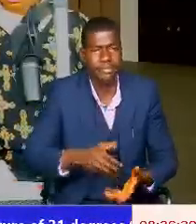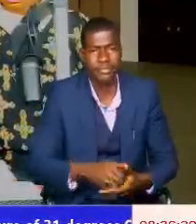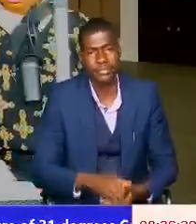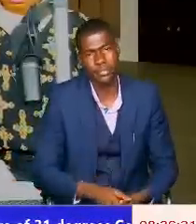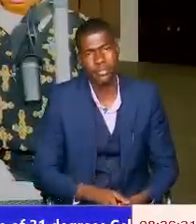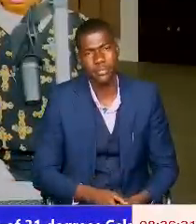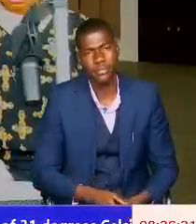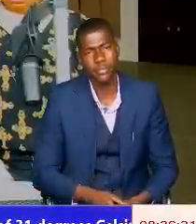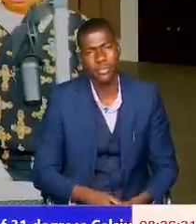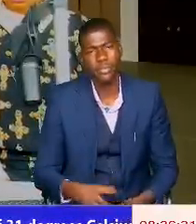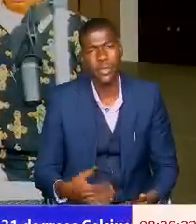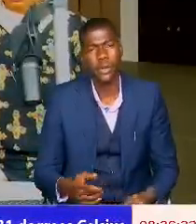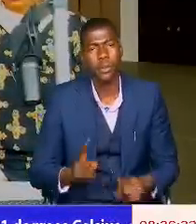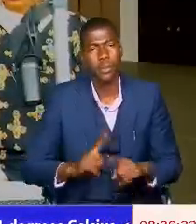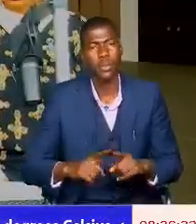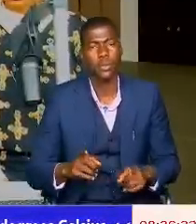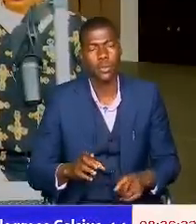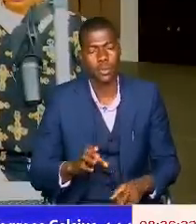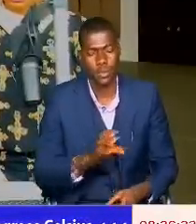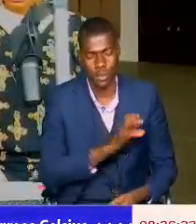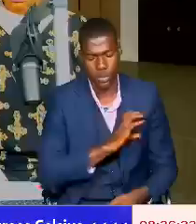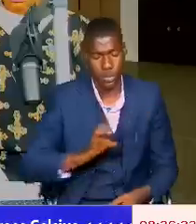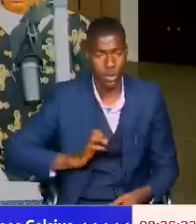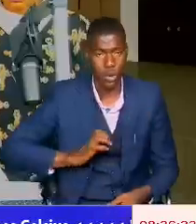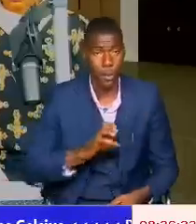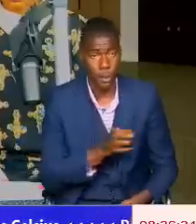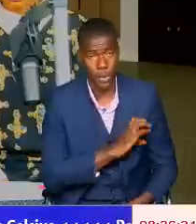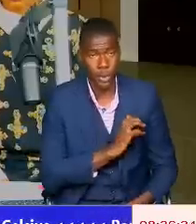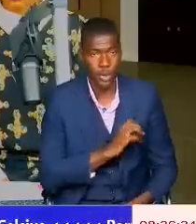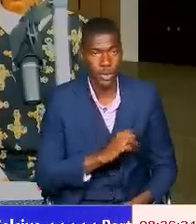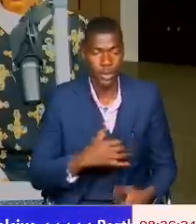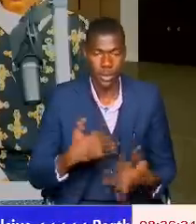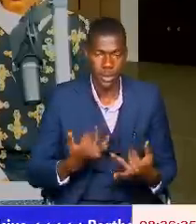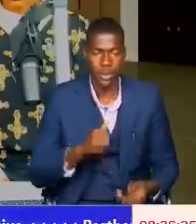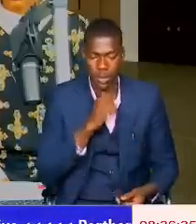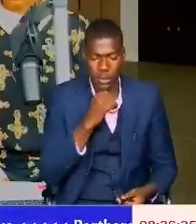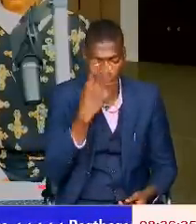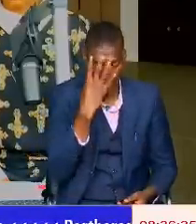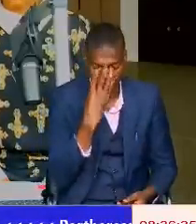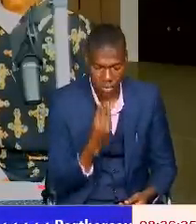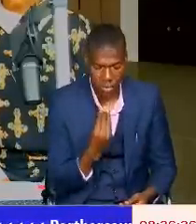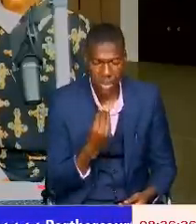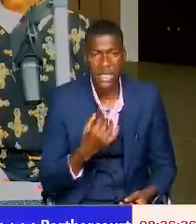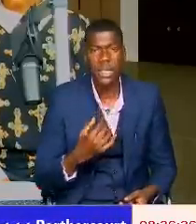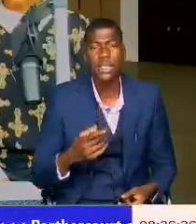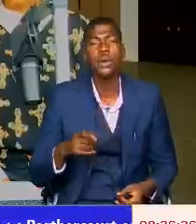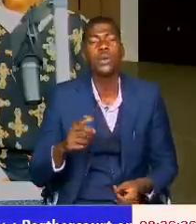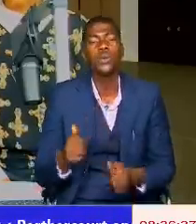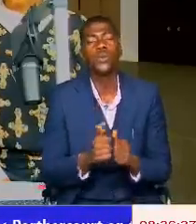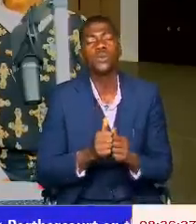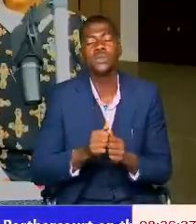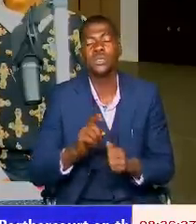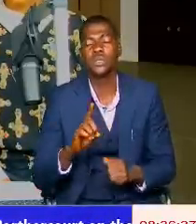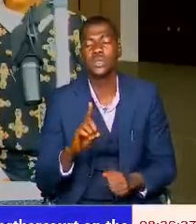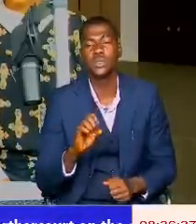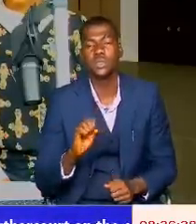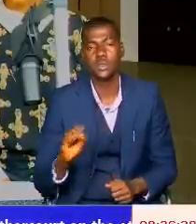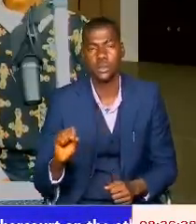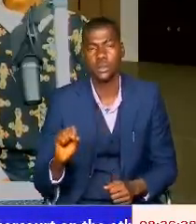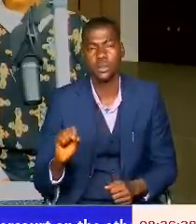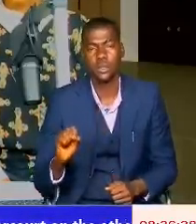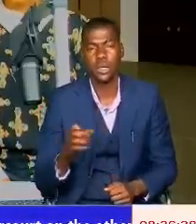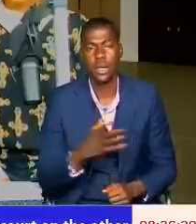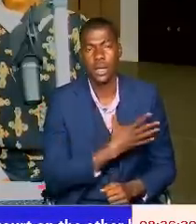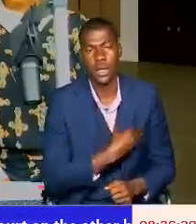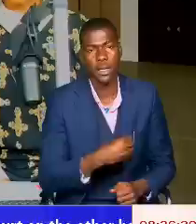But CP now, no, they sleep. Him and DSS, NIA, and all the security people, including